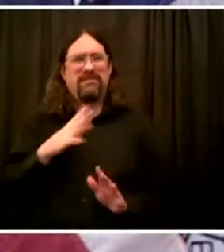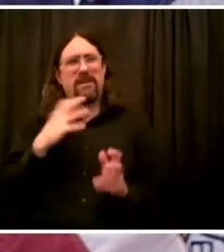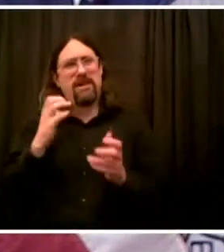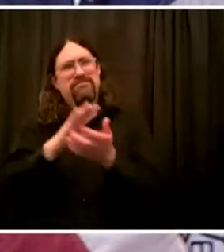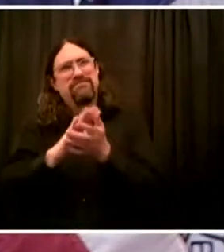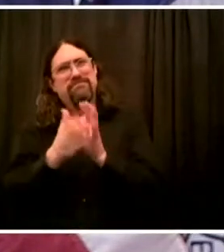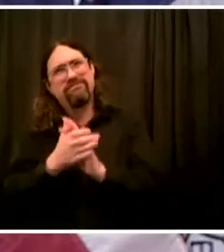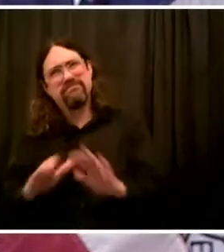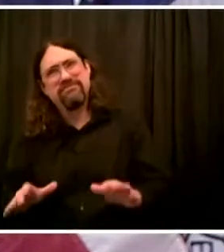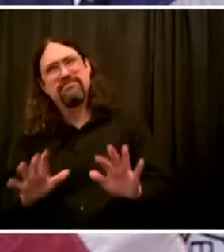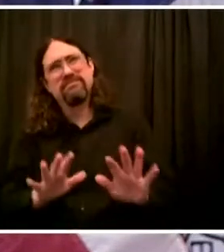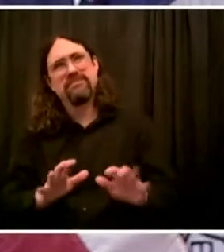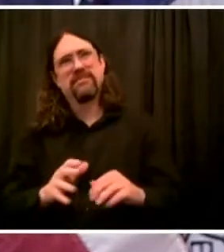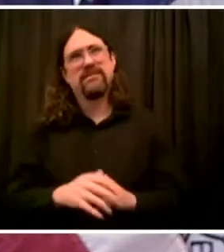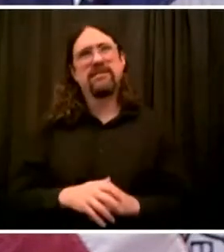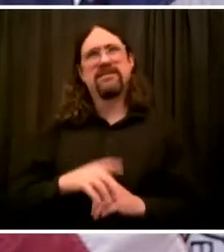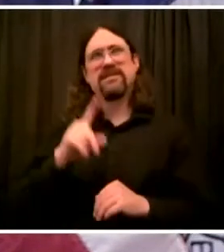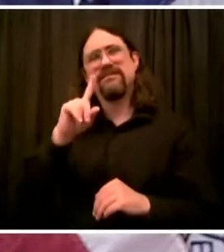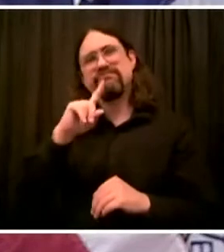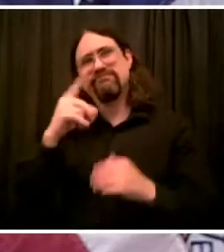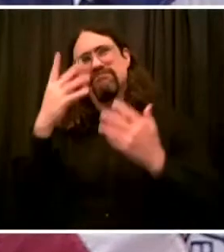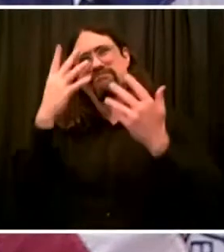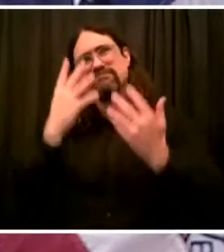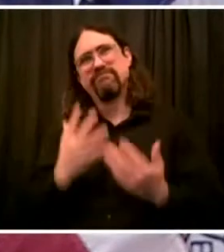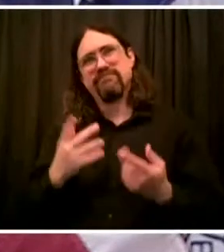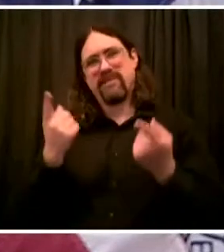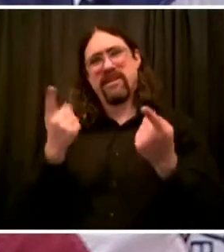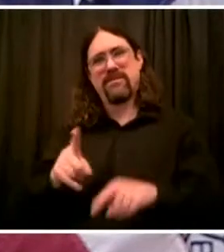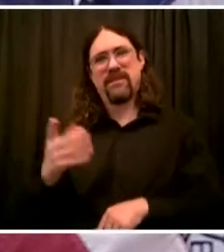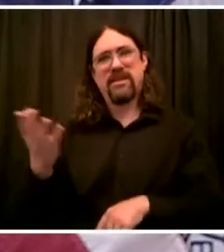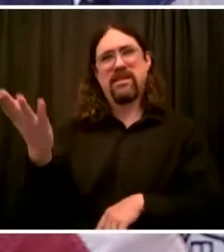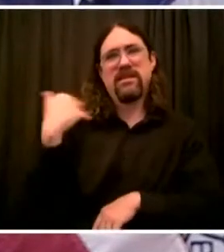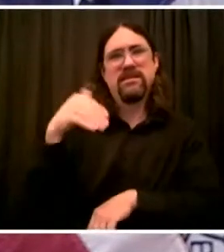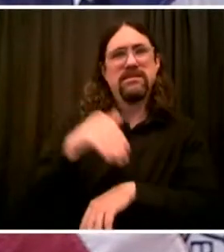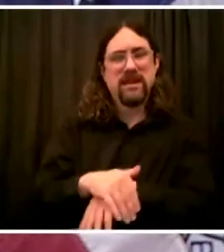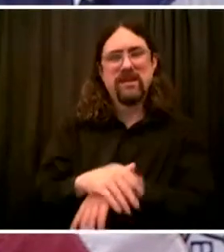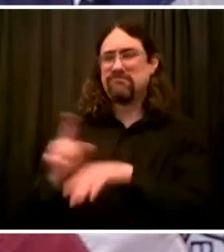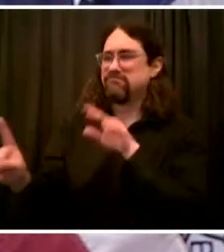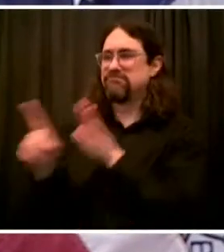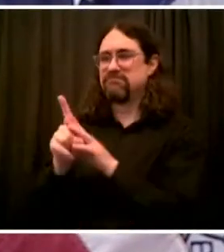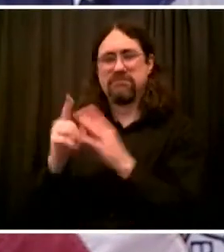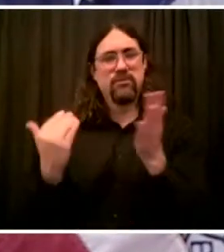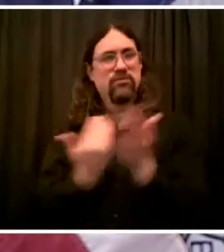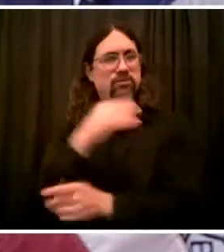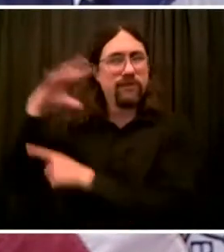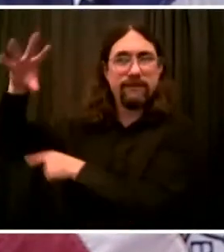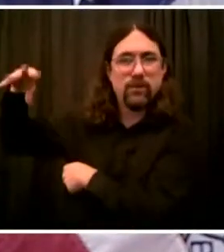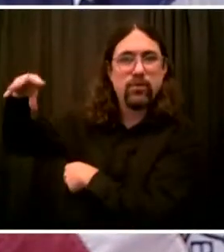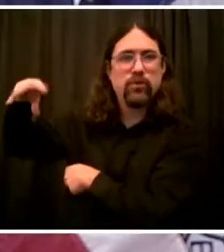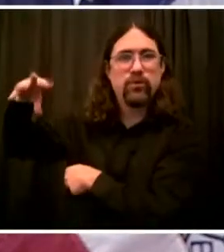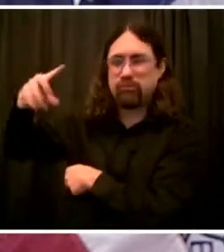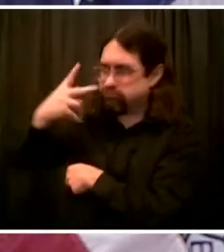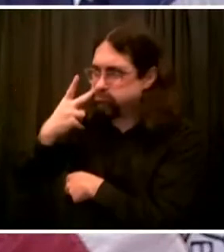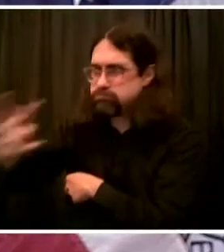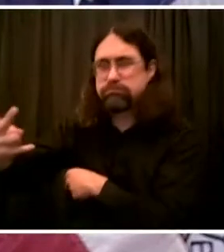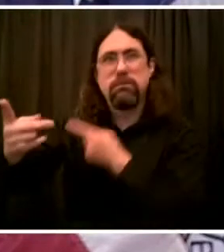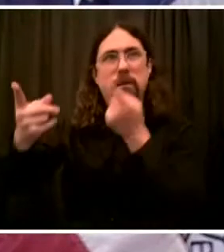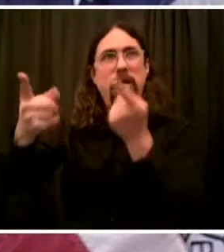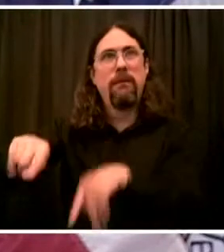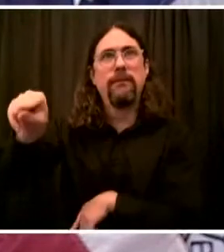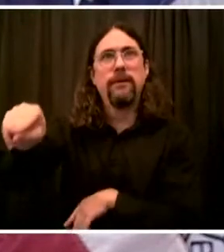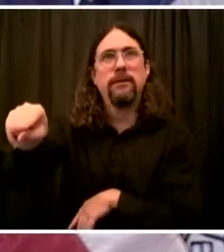but what was not complex at all was it shouldn't have gone down that way, period. Does not reflect our values. It's